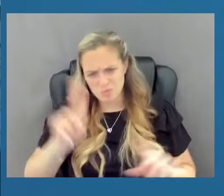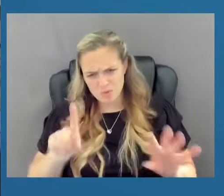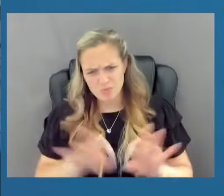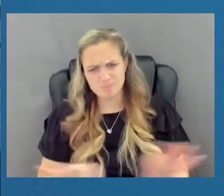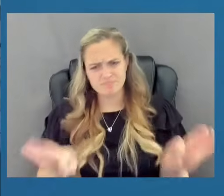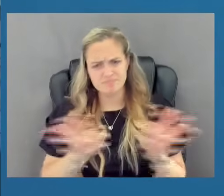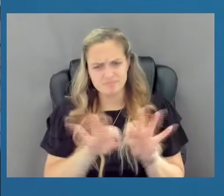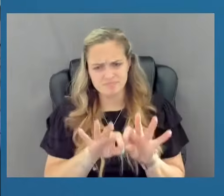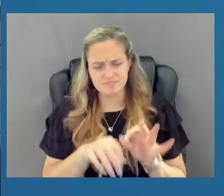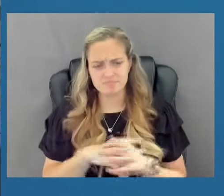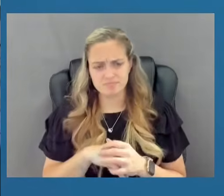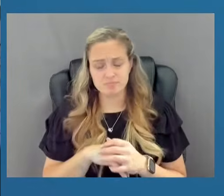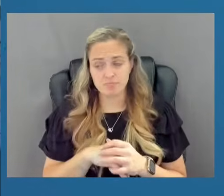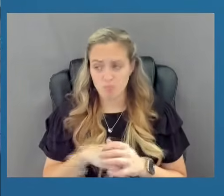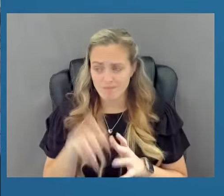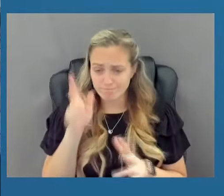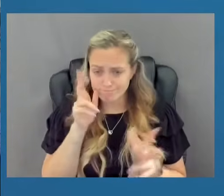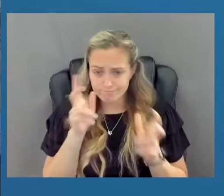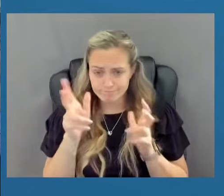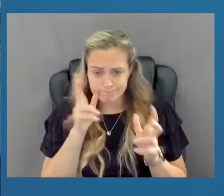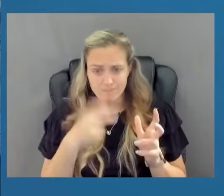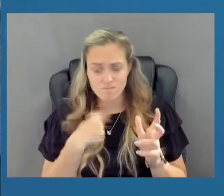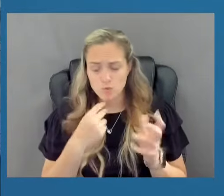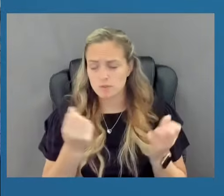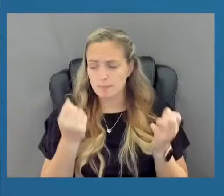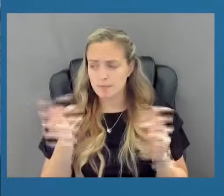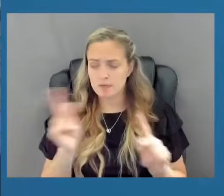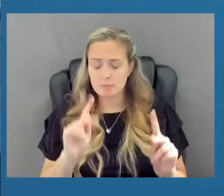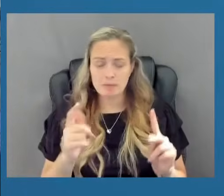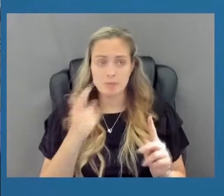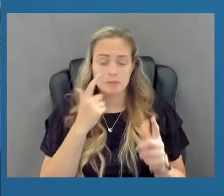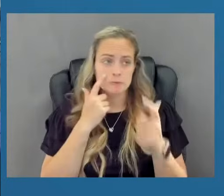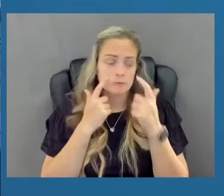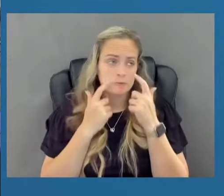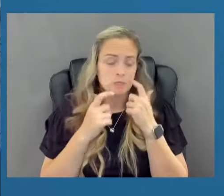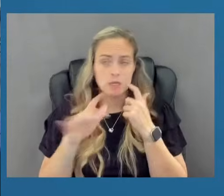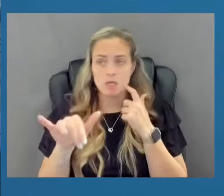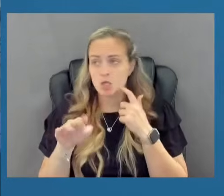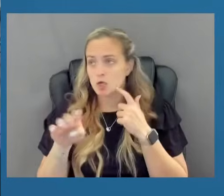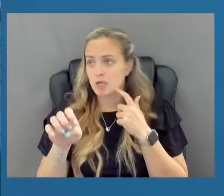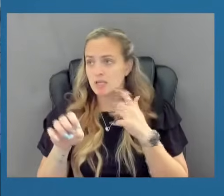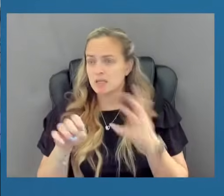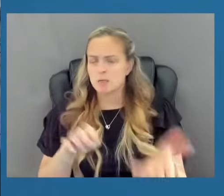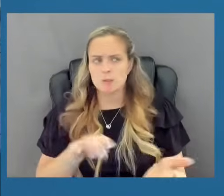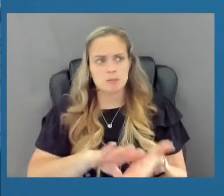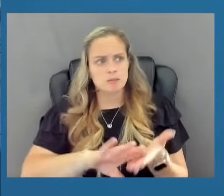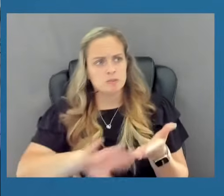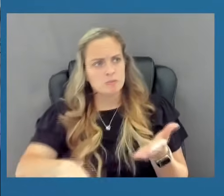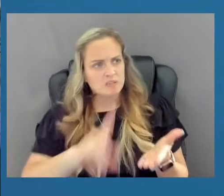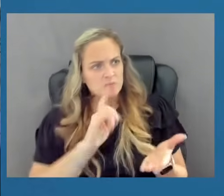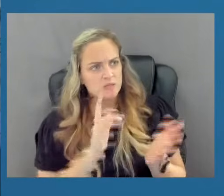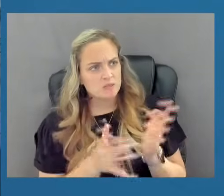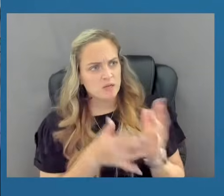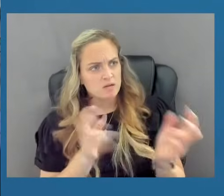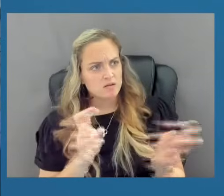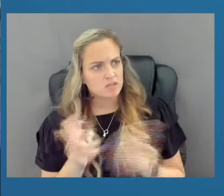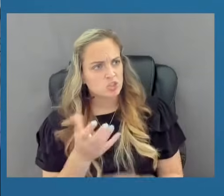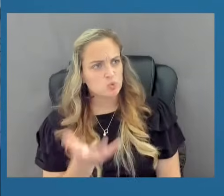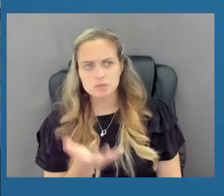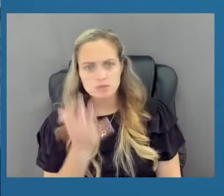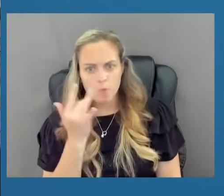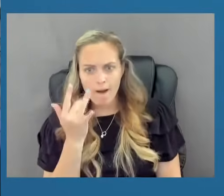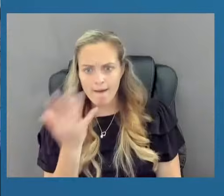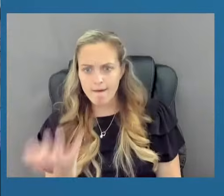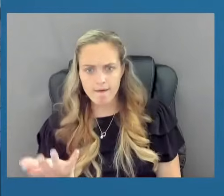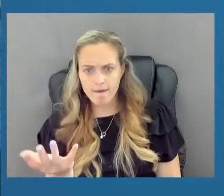we've heard the voices of so many who just in tears found out that their cases had been dismissed on technicalities.